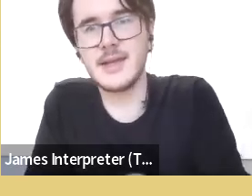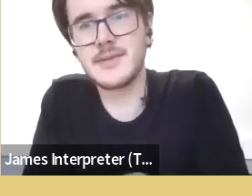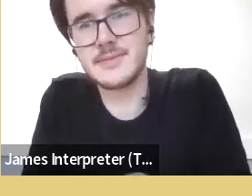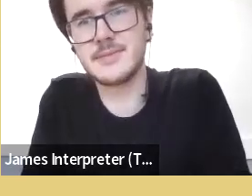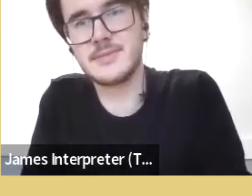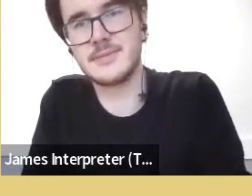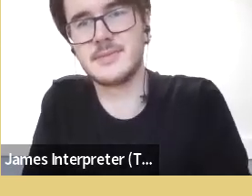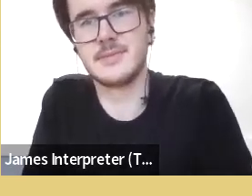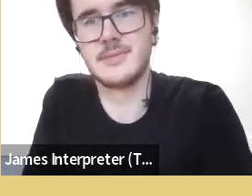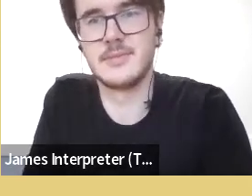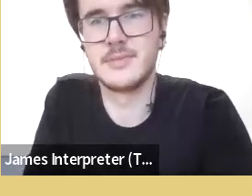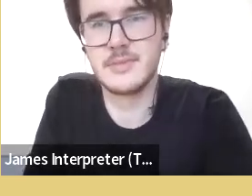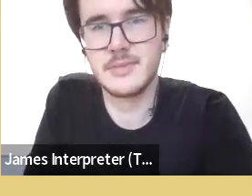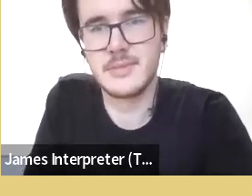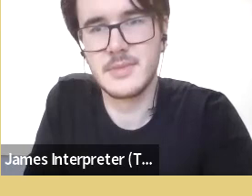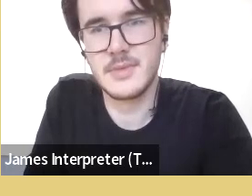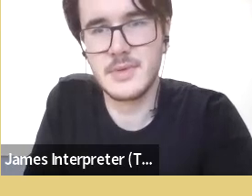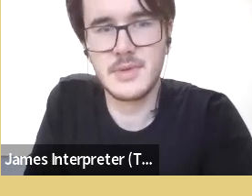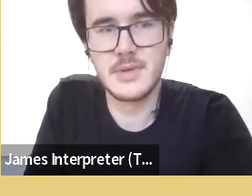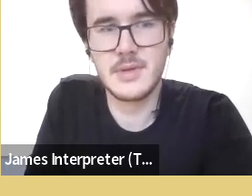I like.